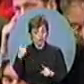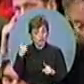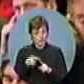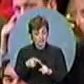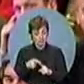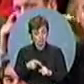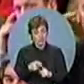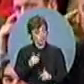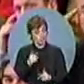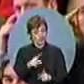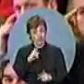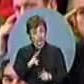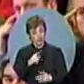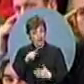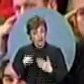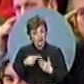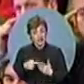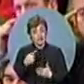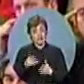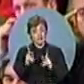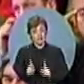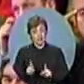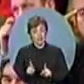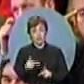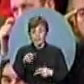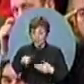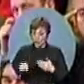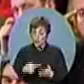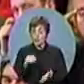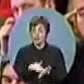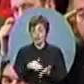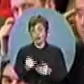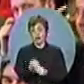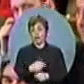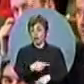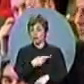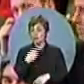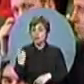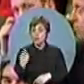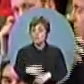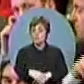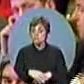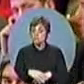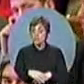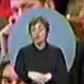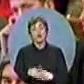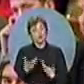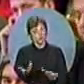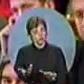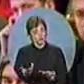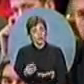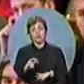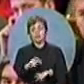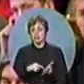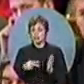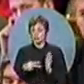again by placing the onus on them to show why they shouldn't be designated a dangerous offender. That's the good news. The bad news is,